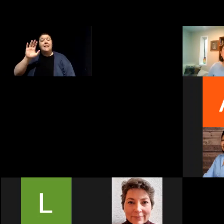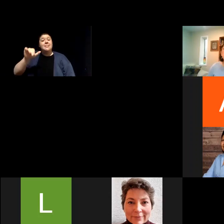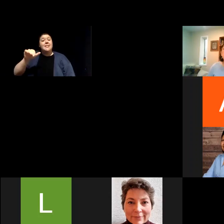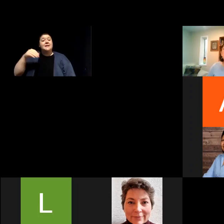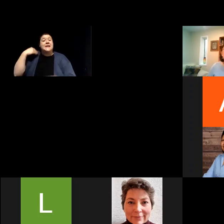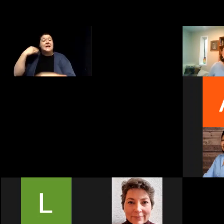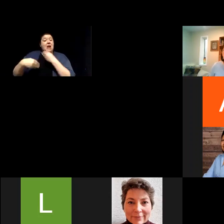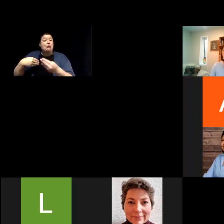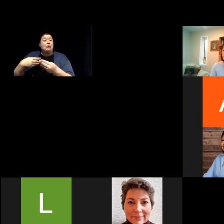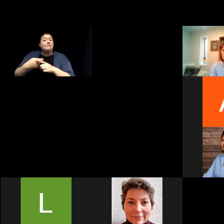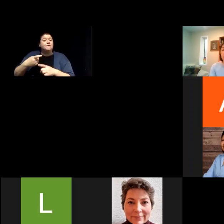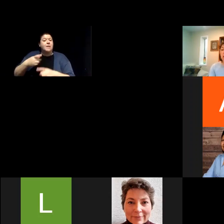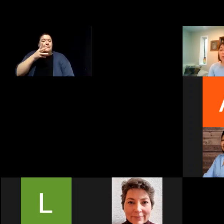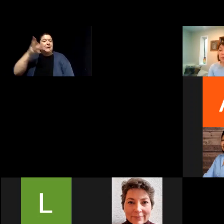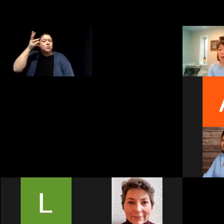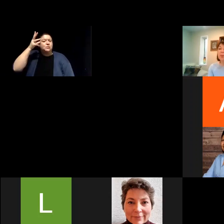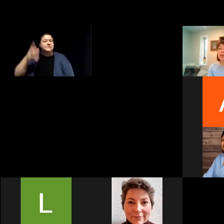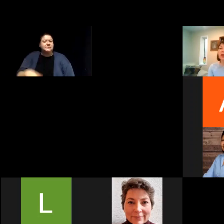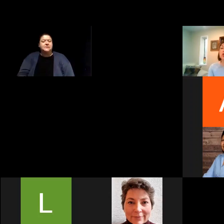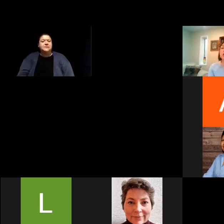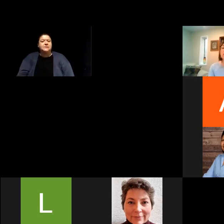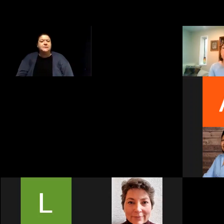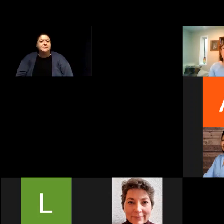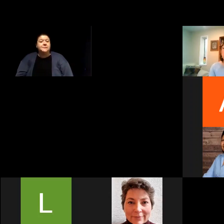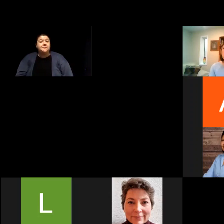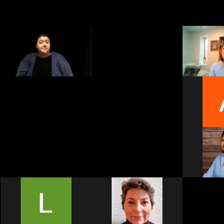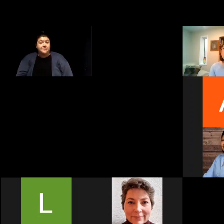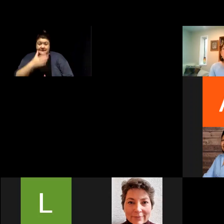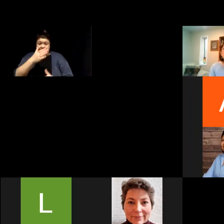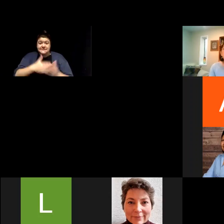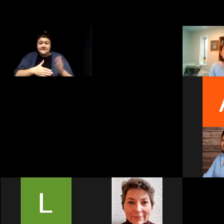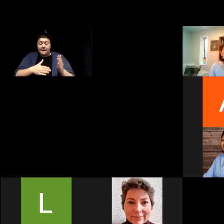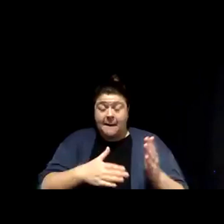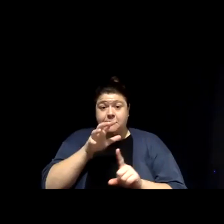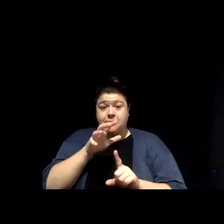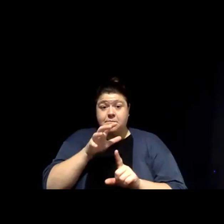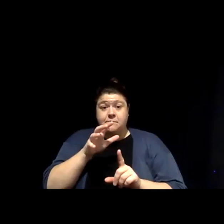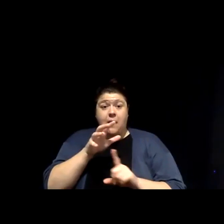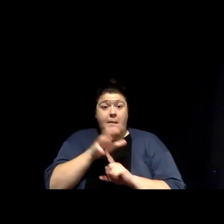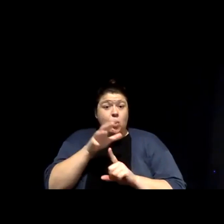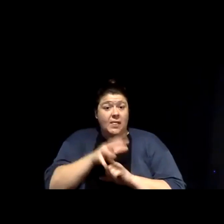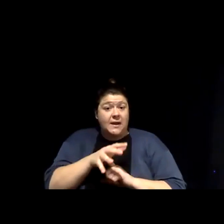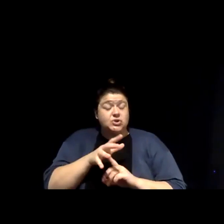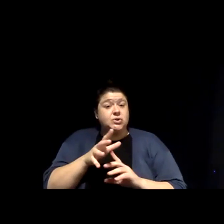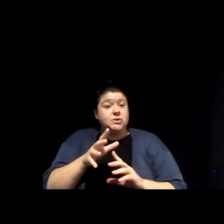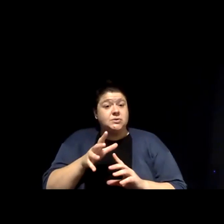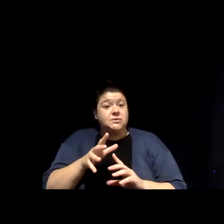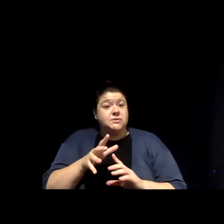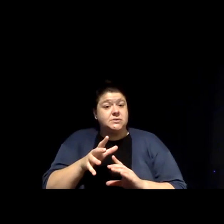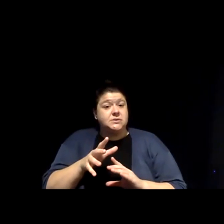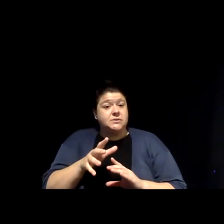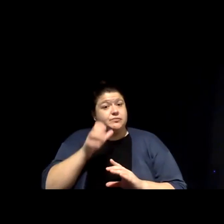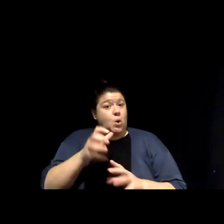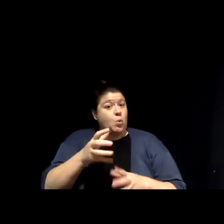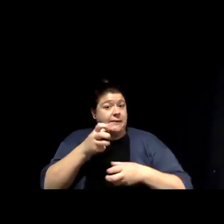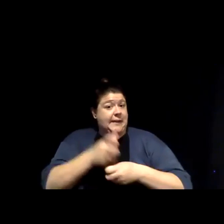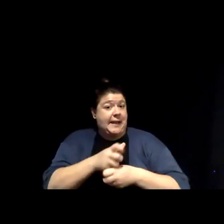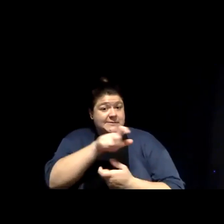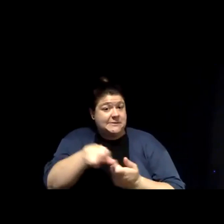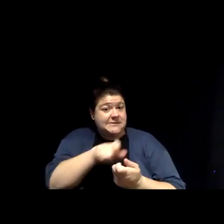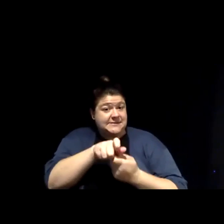there's some certain demographic populations who are less susceptible to certain types of